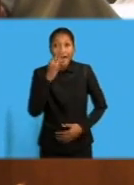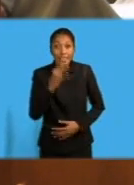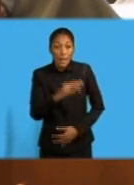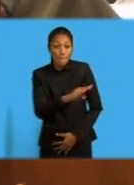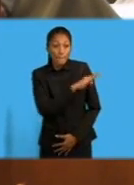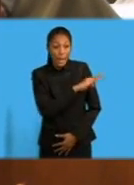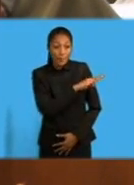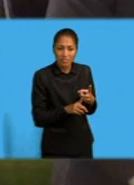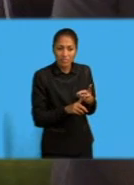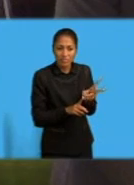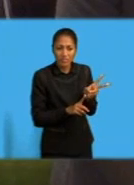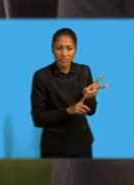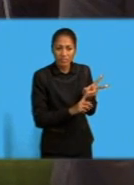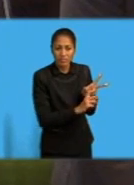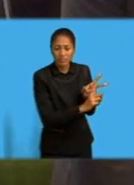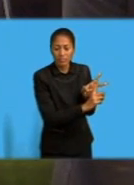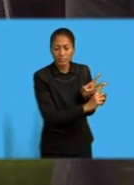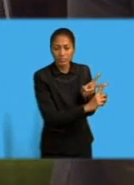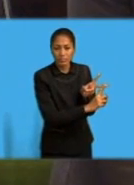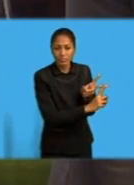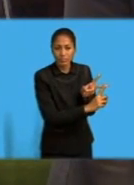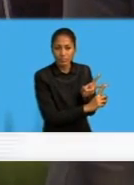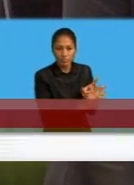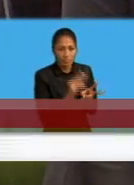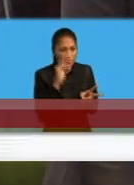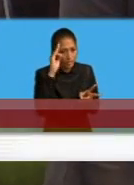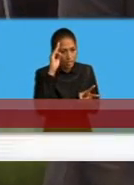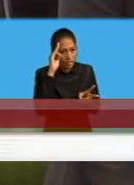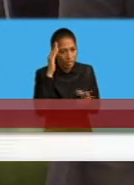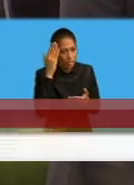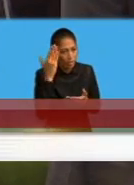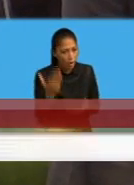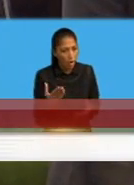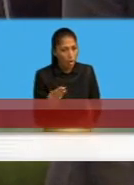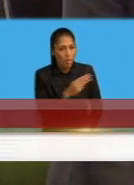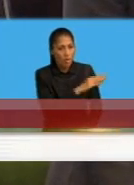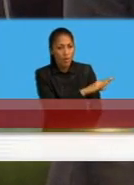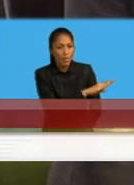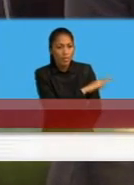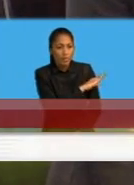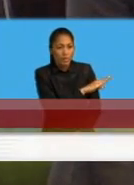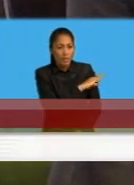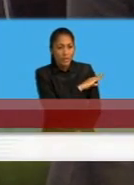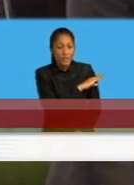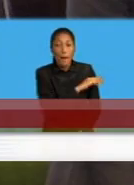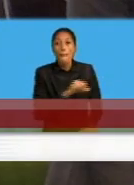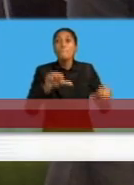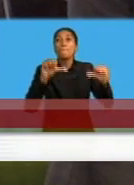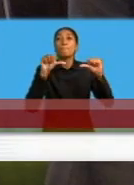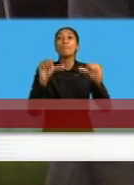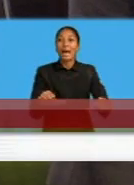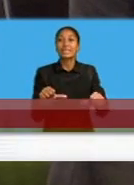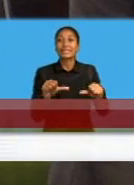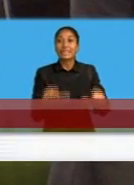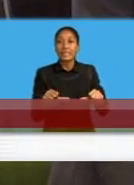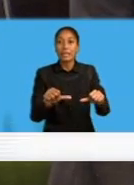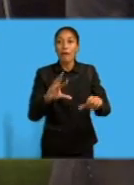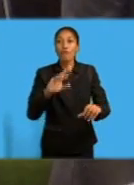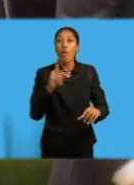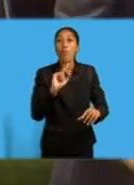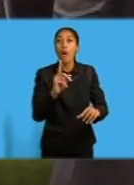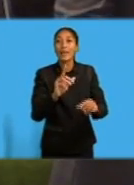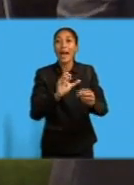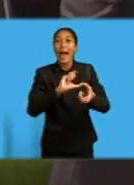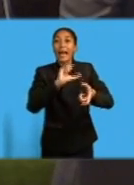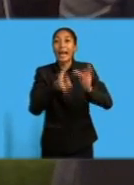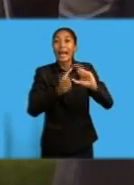we sit in December? The Honourable Prime Minister is the incoming president of COP23. So the actual